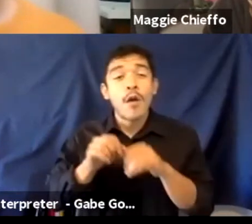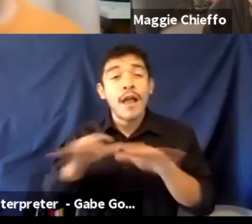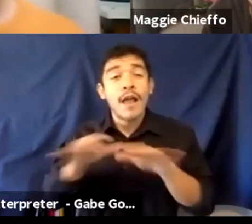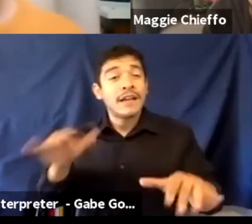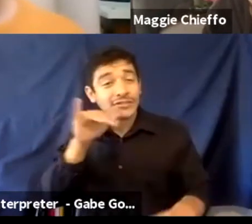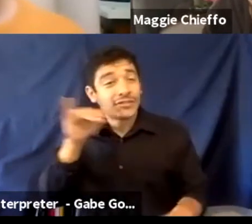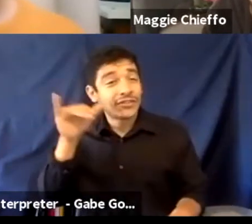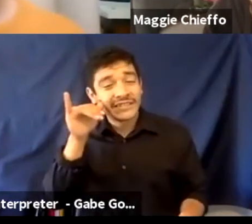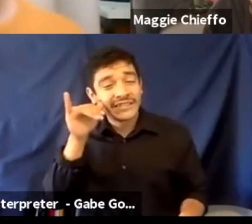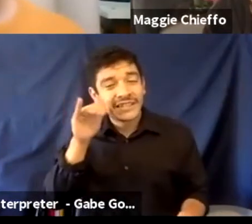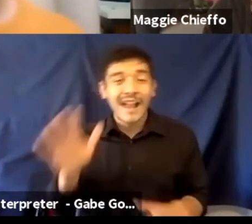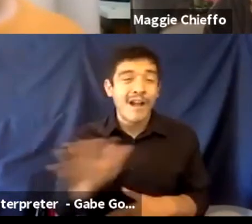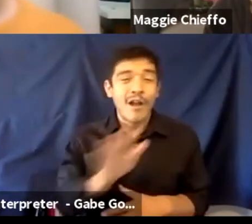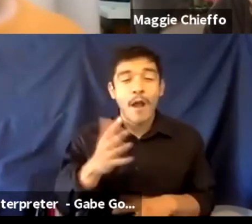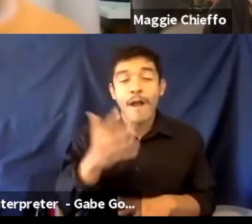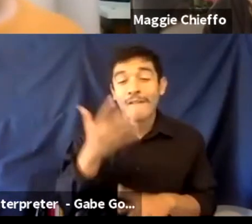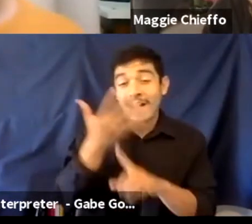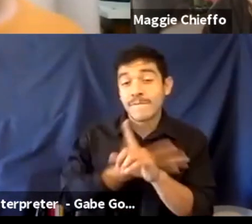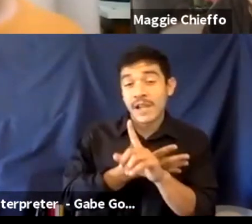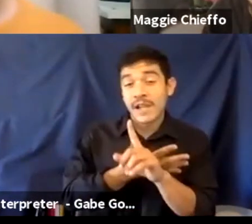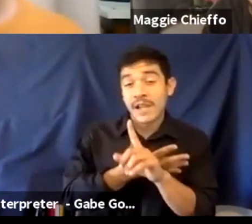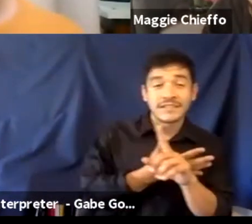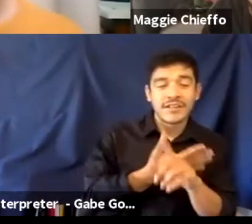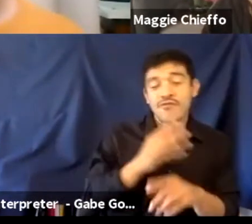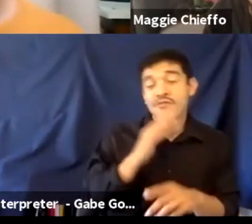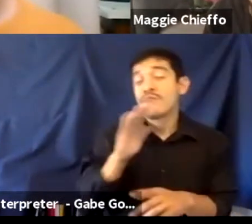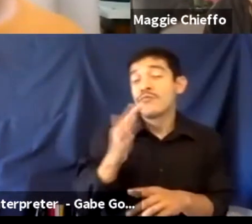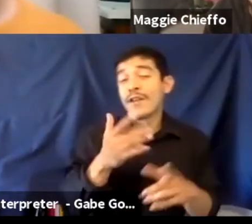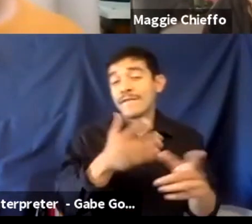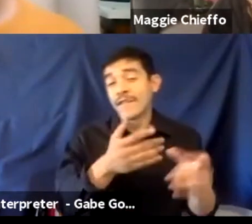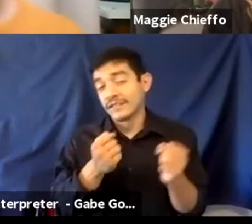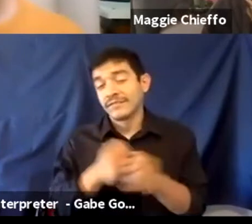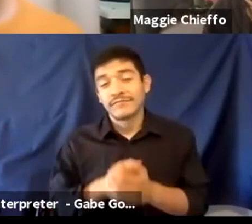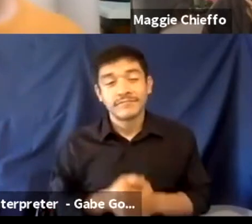yesterday, about 5 months. So pretty quick.